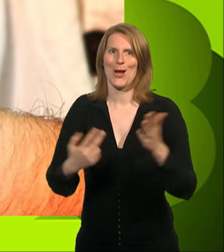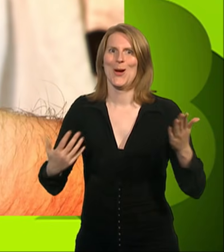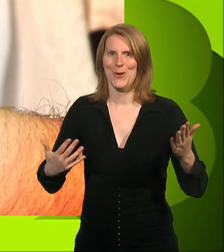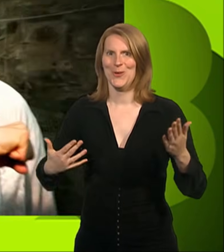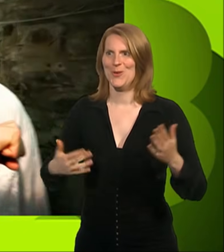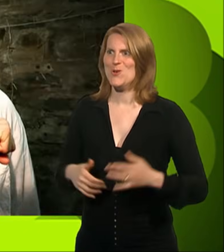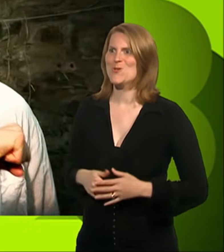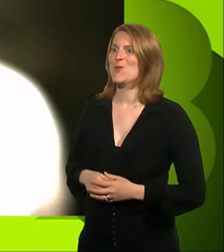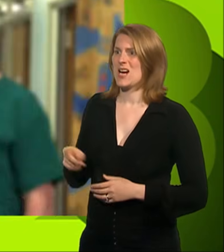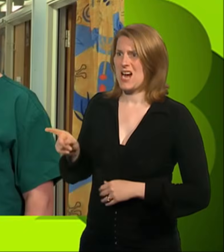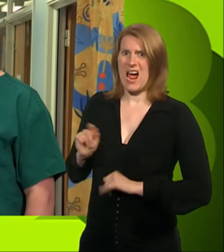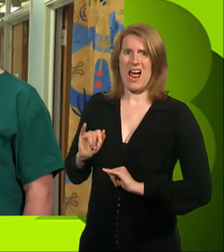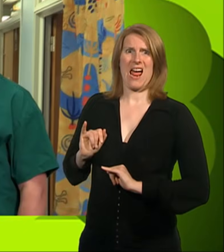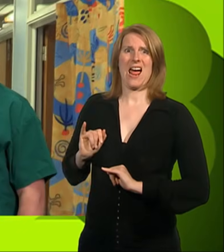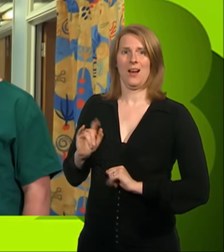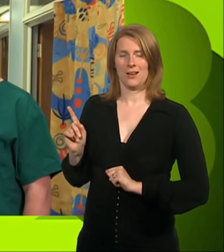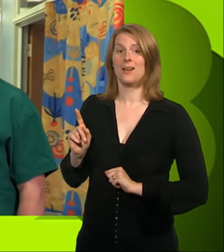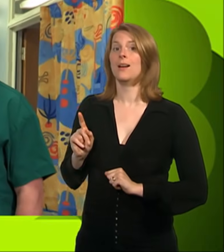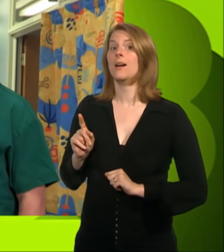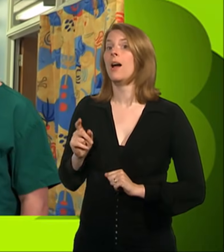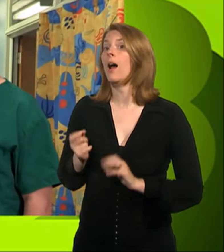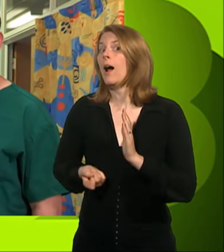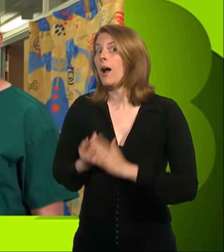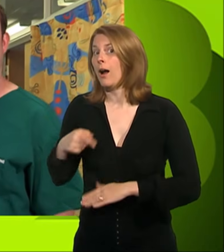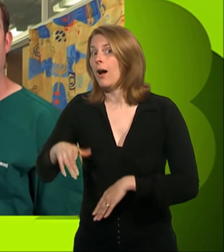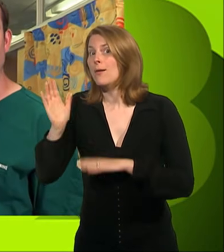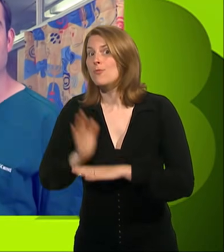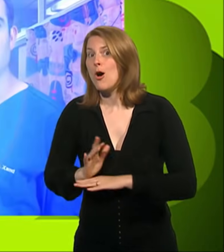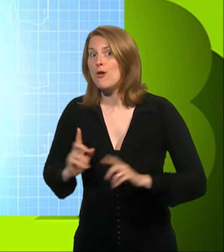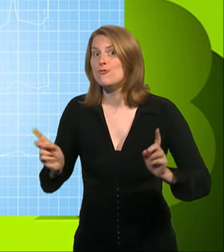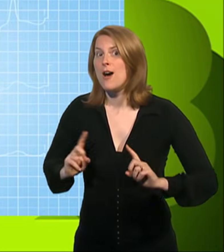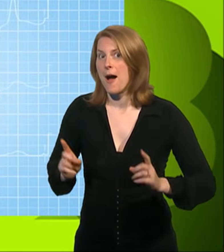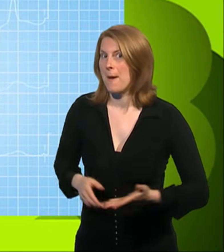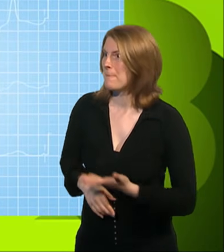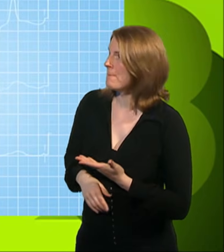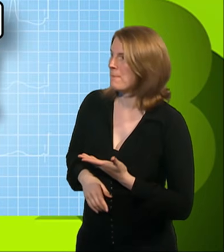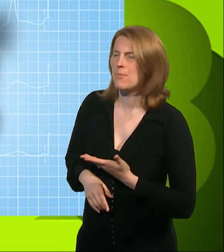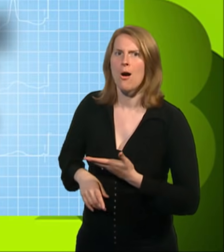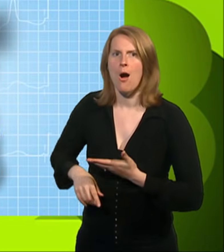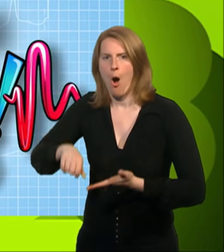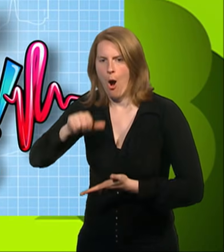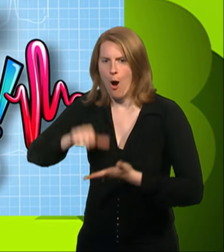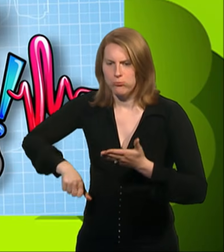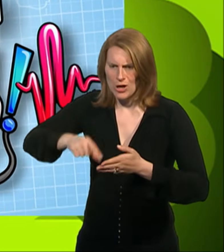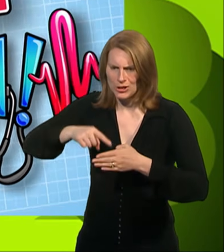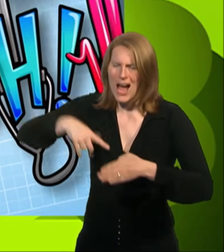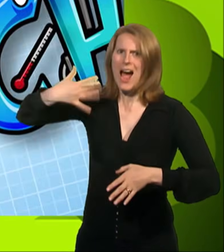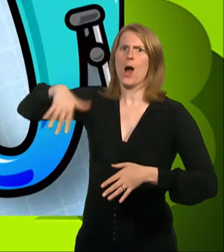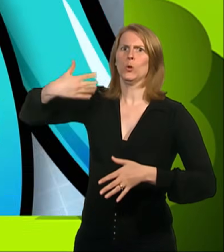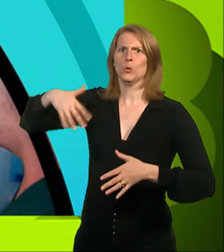no. Coming up today, On Operation Ouch.